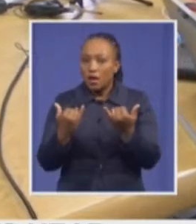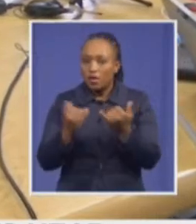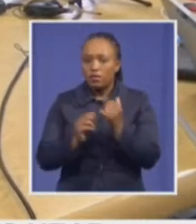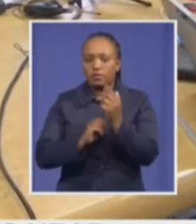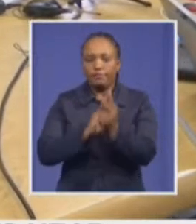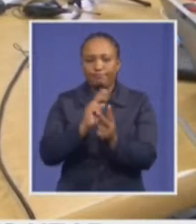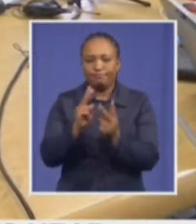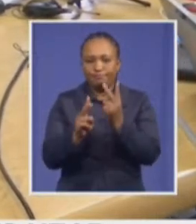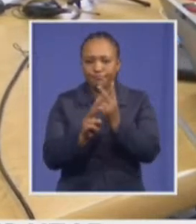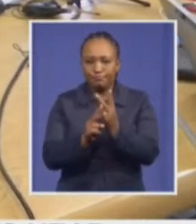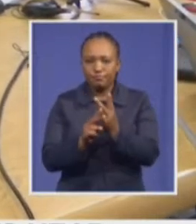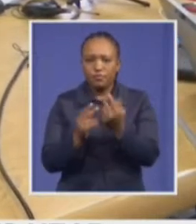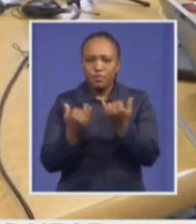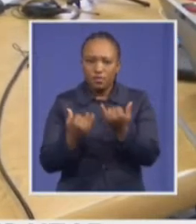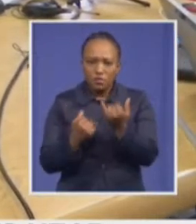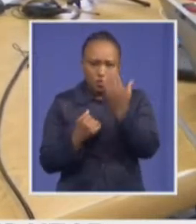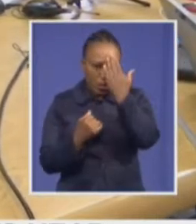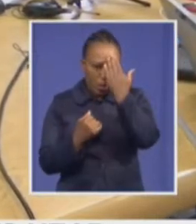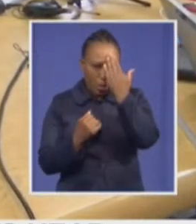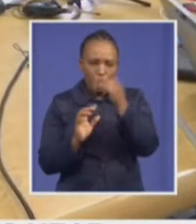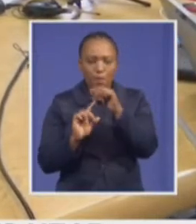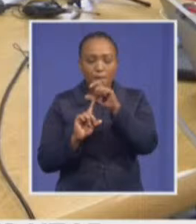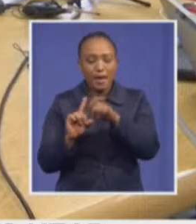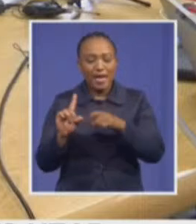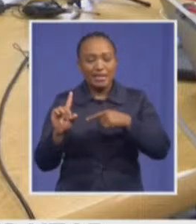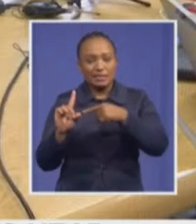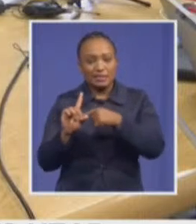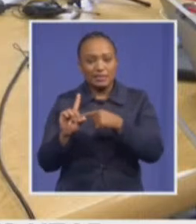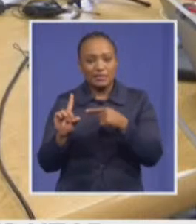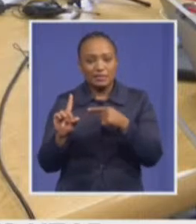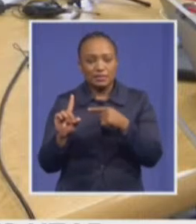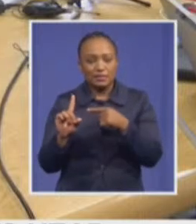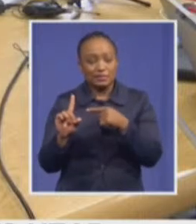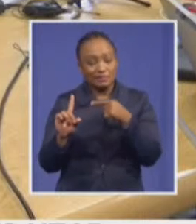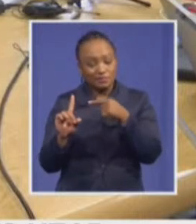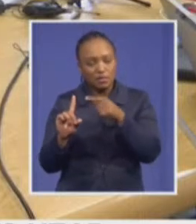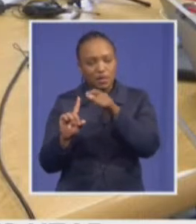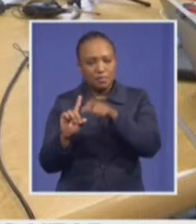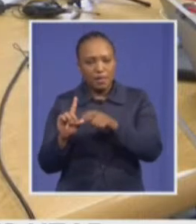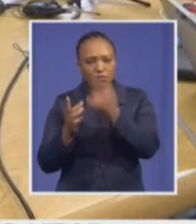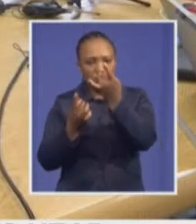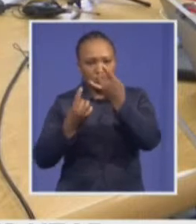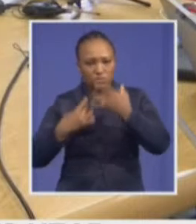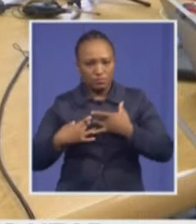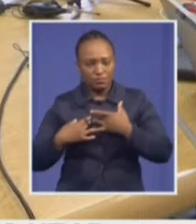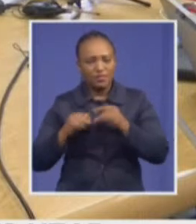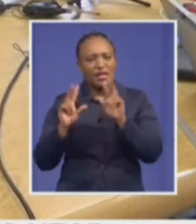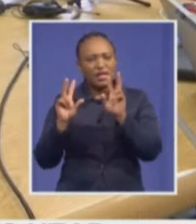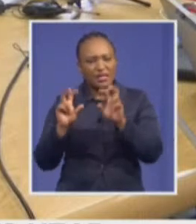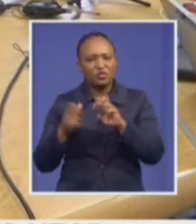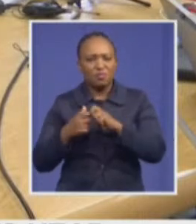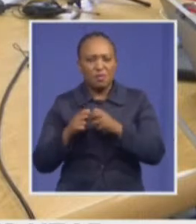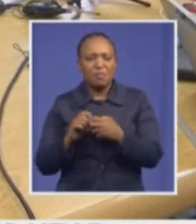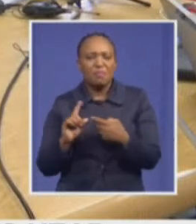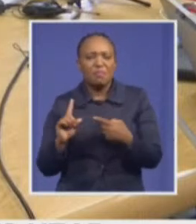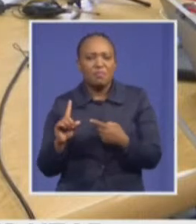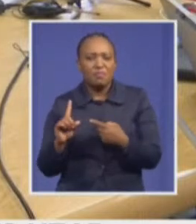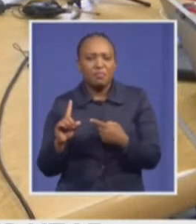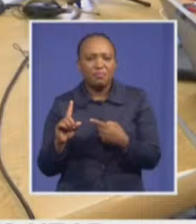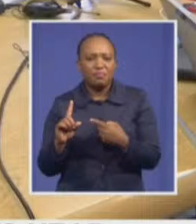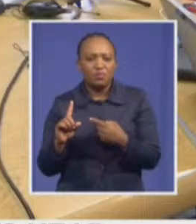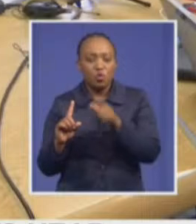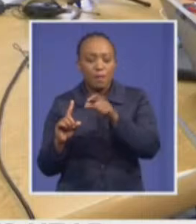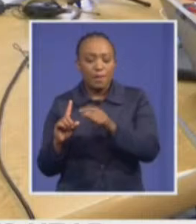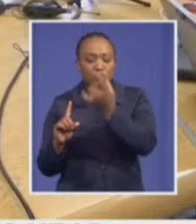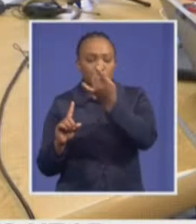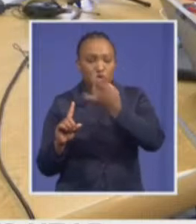source's credibility is at issue, and we want to have the matter